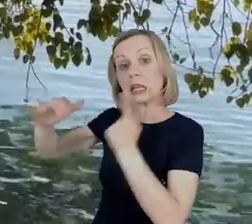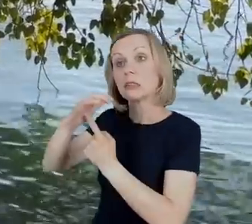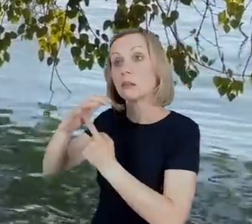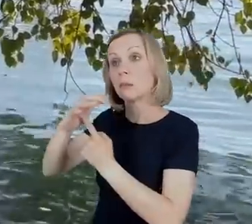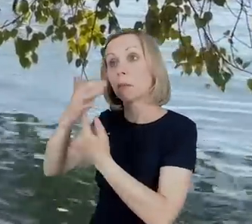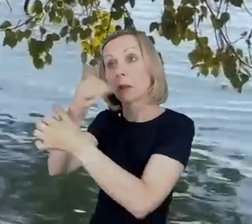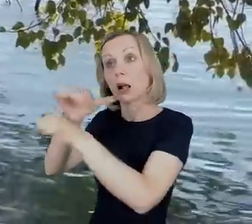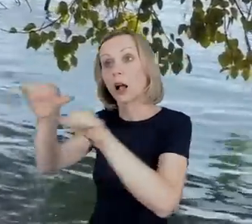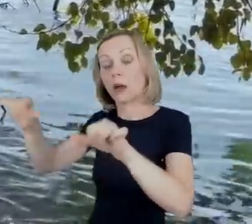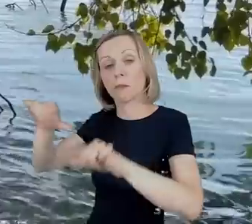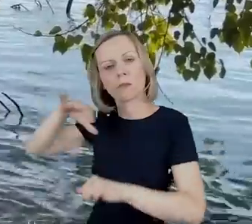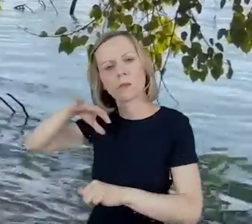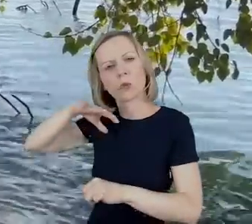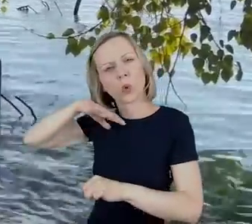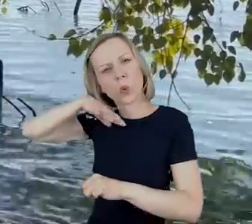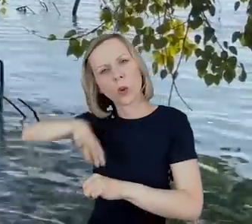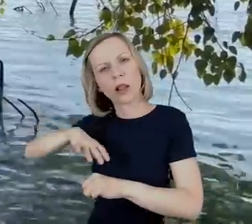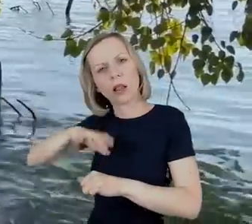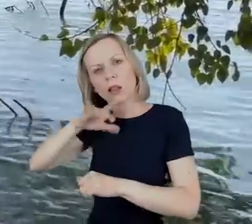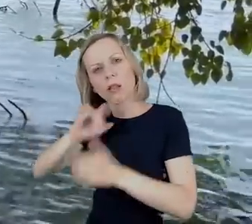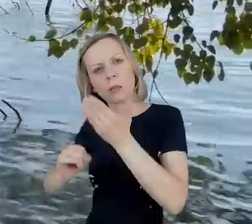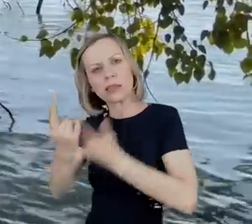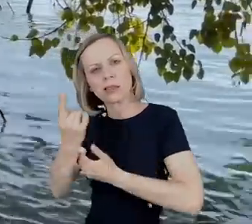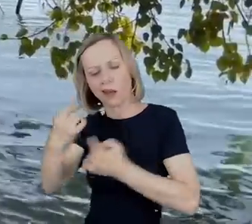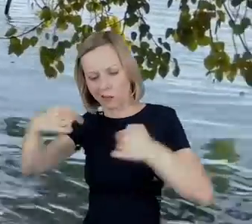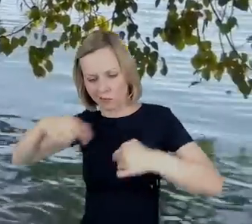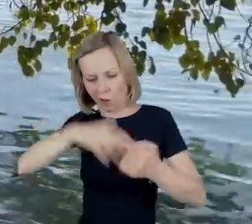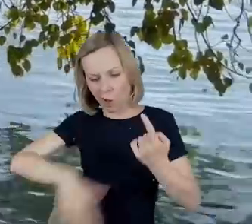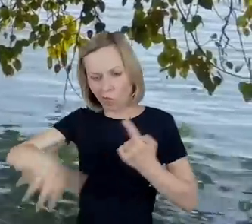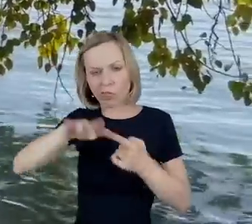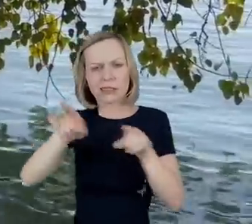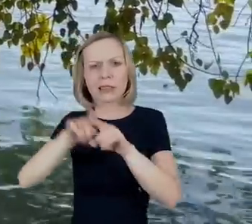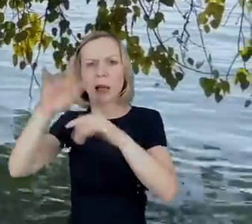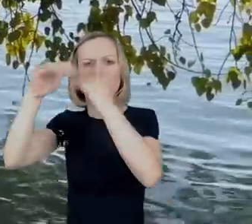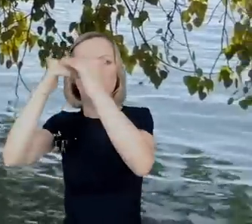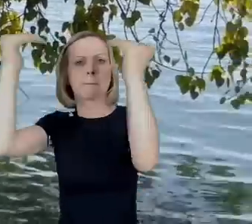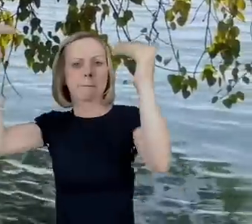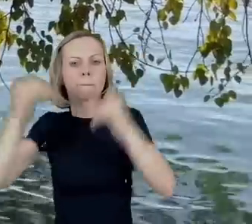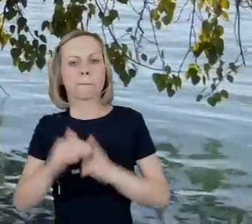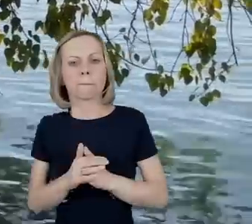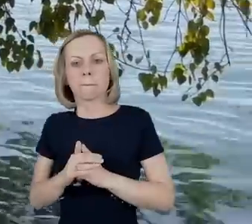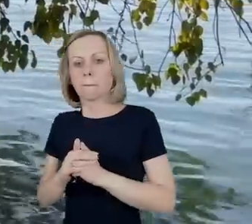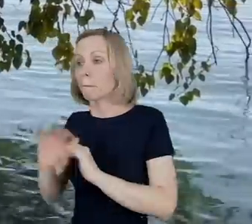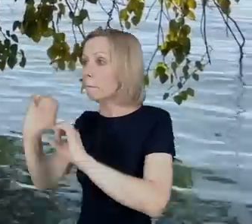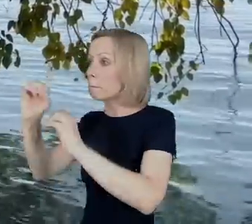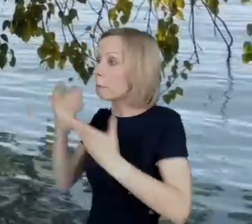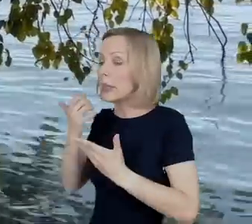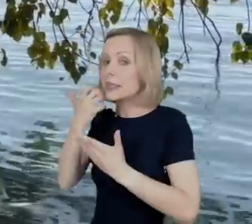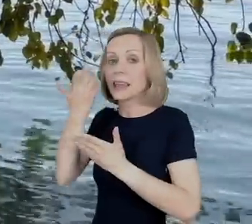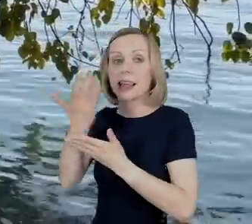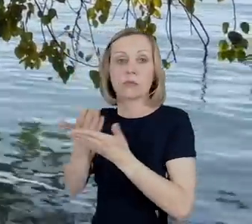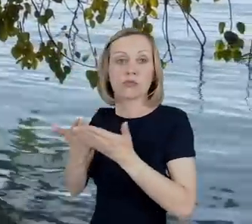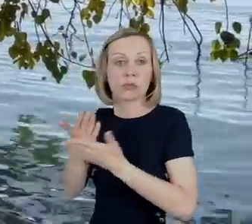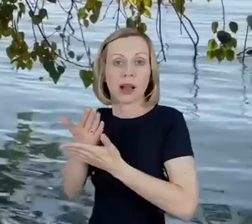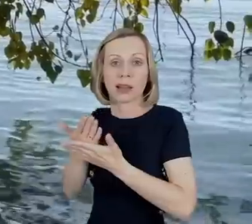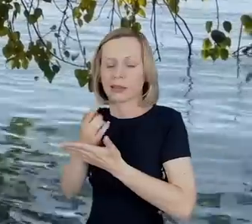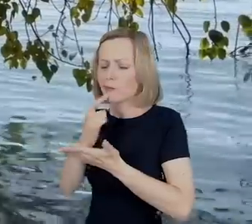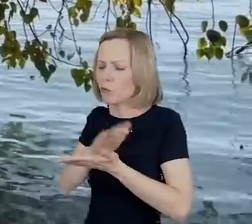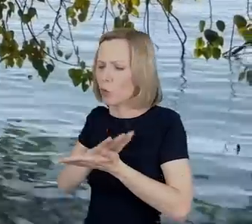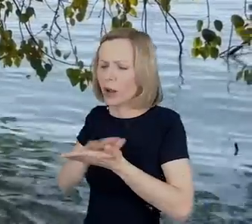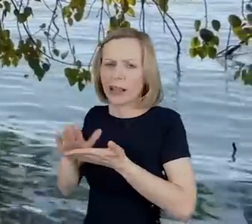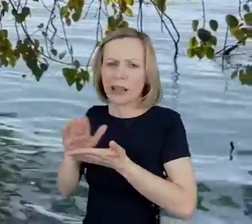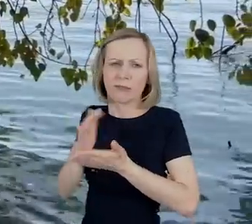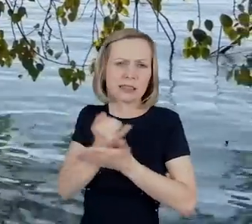come. Your will be done on earth as in heaven. Give us this day our daily bread and forgive us